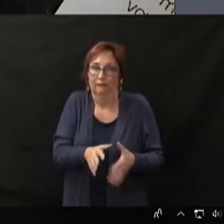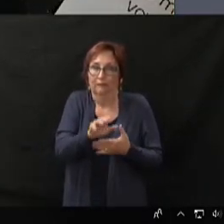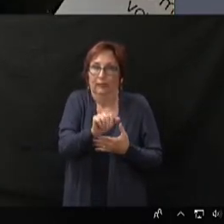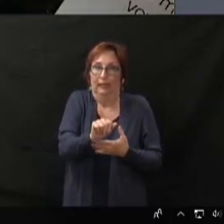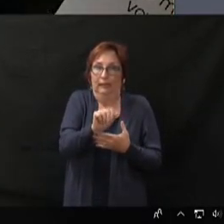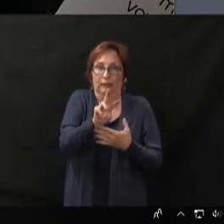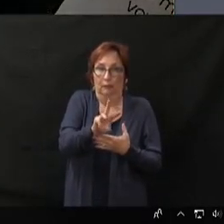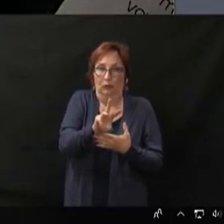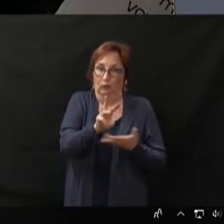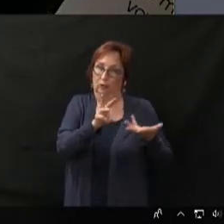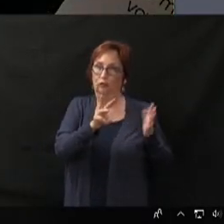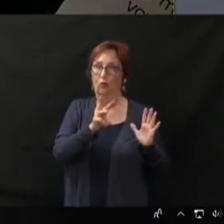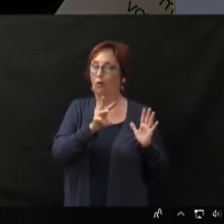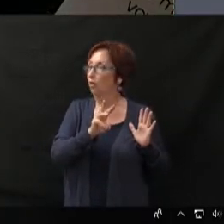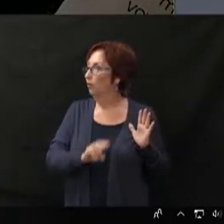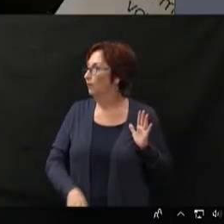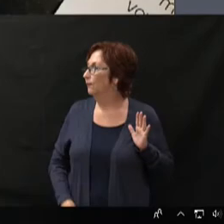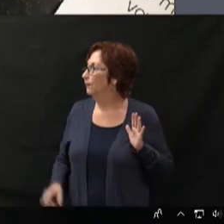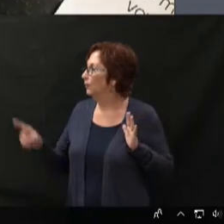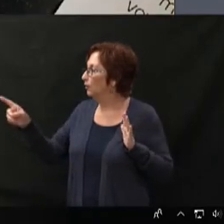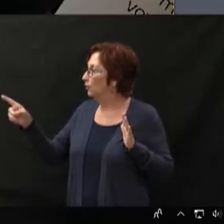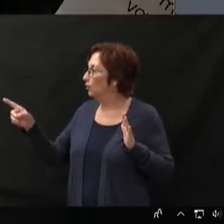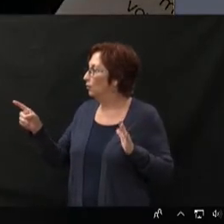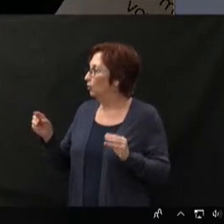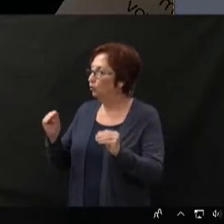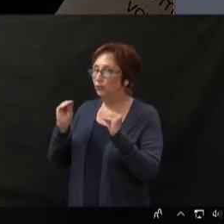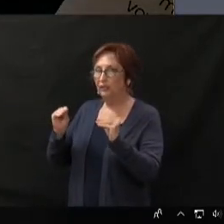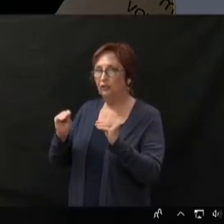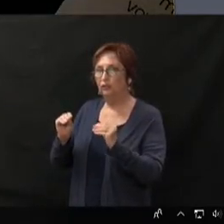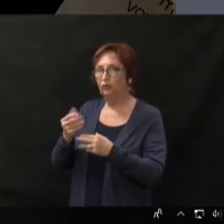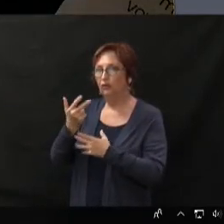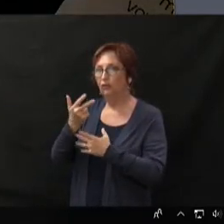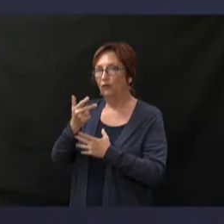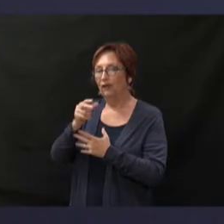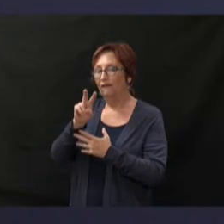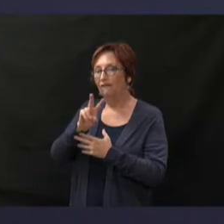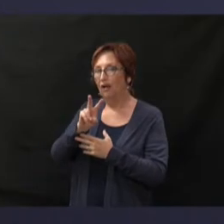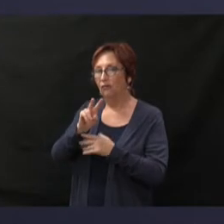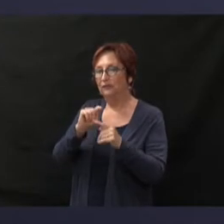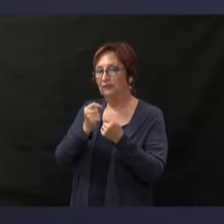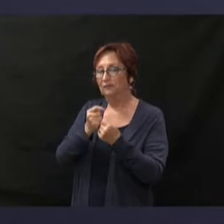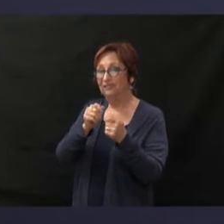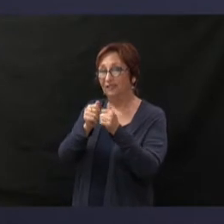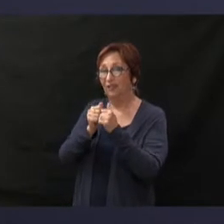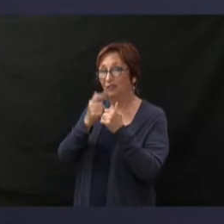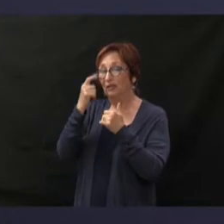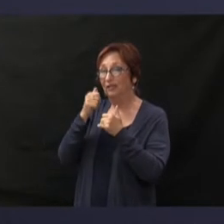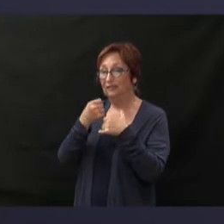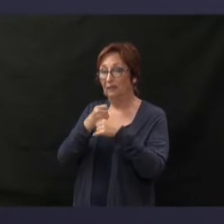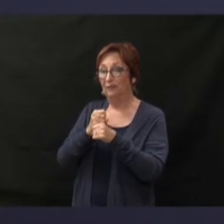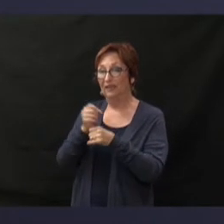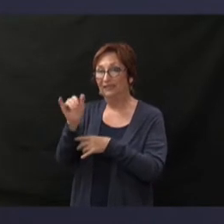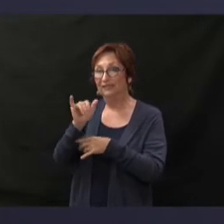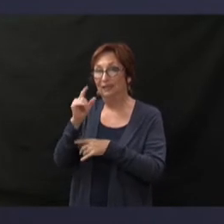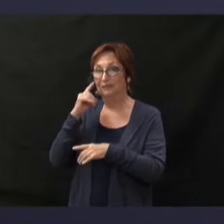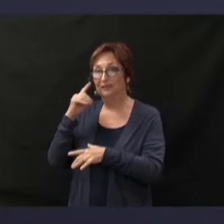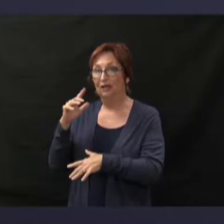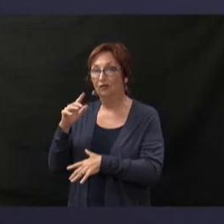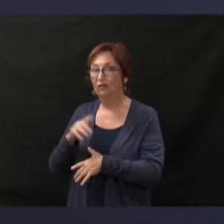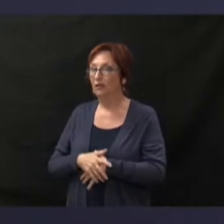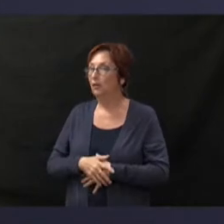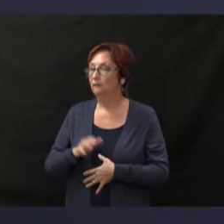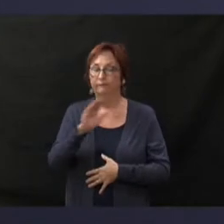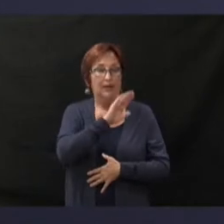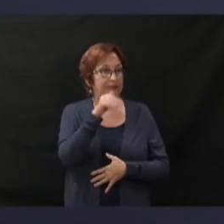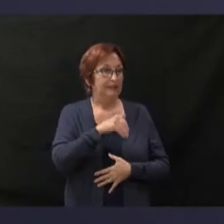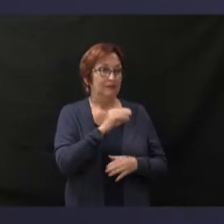position. Yes? Would you teach those three vowel teams together since they make the same sound? I never teach sounds